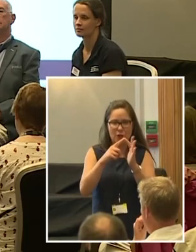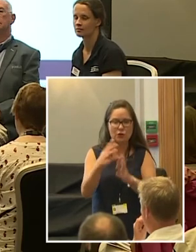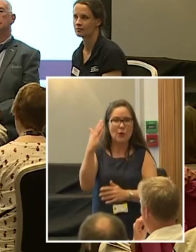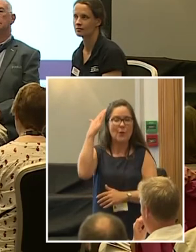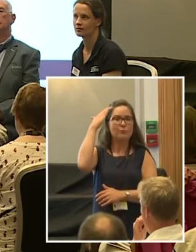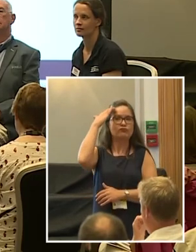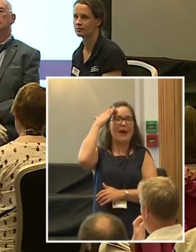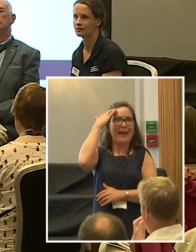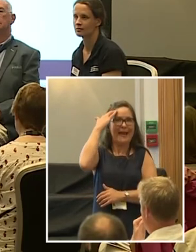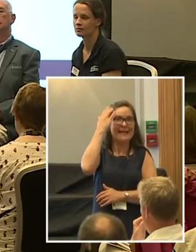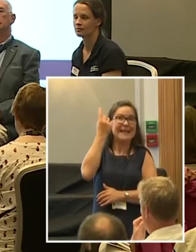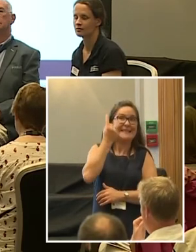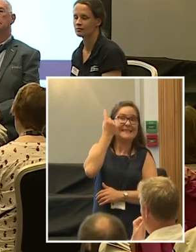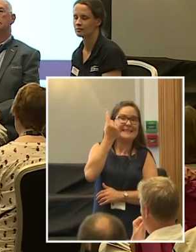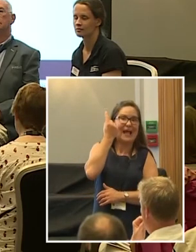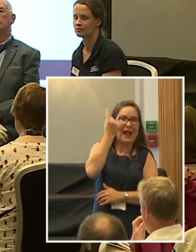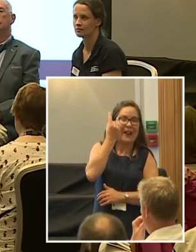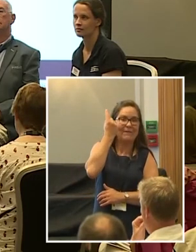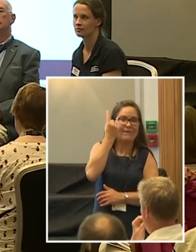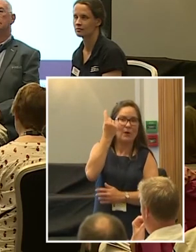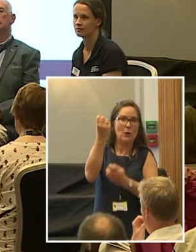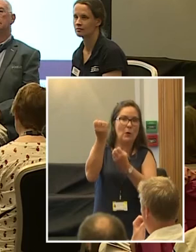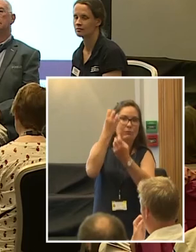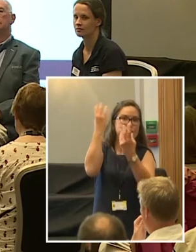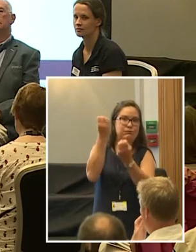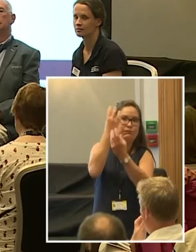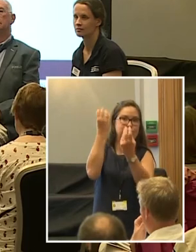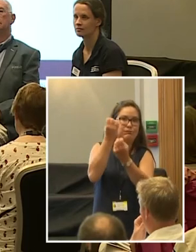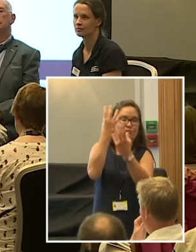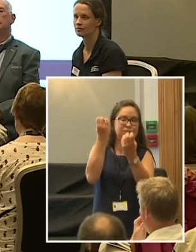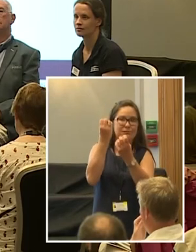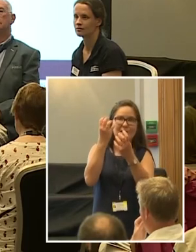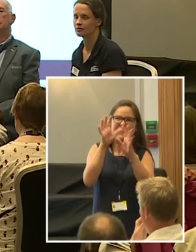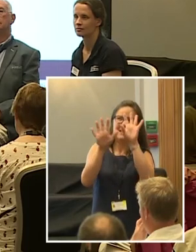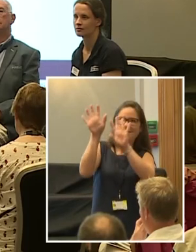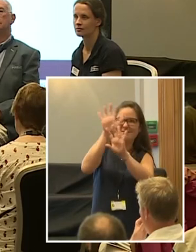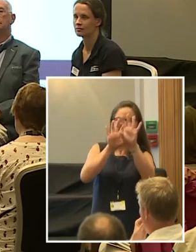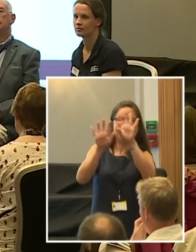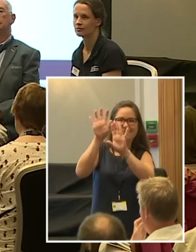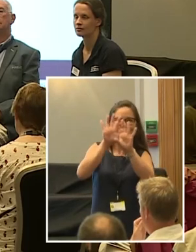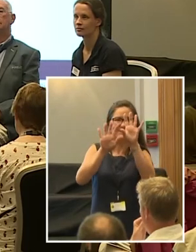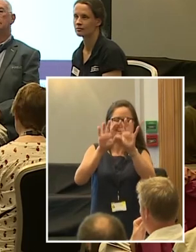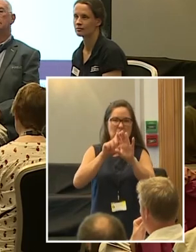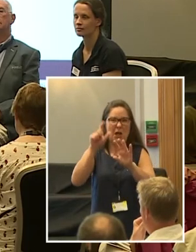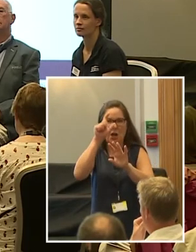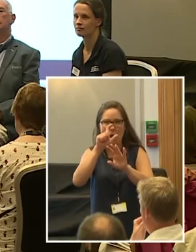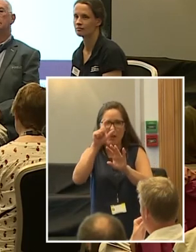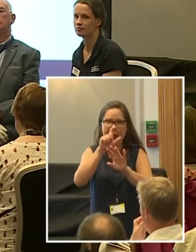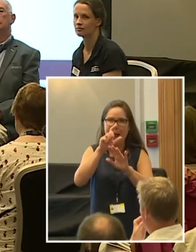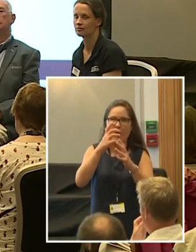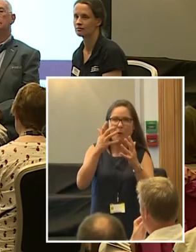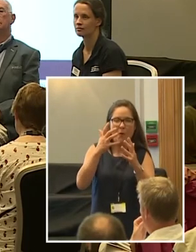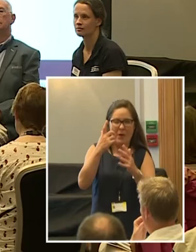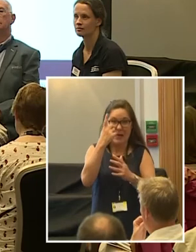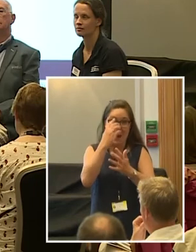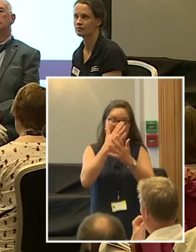overdrive and shows people lots of different forms. They're usually colored and they can be very vivid.